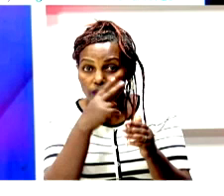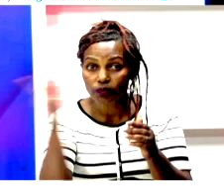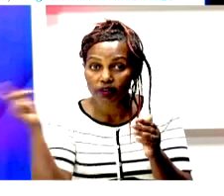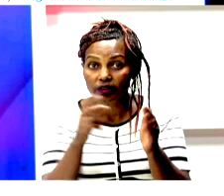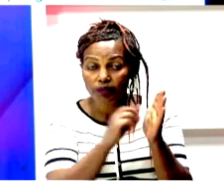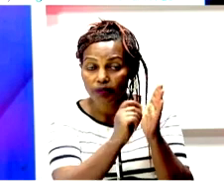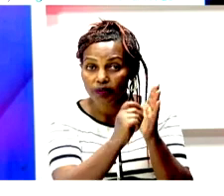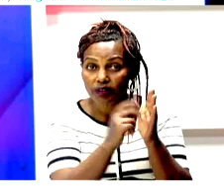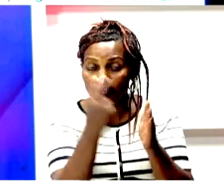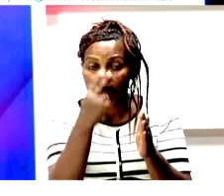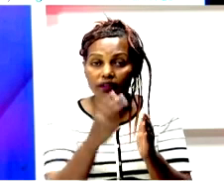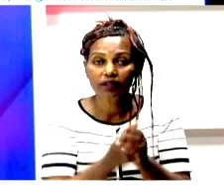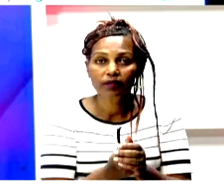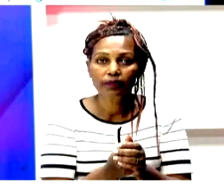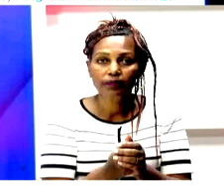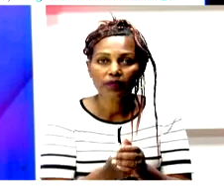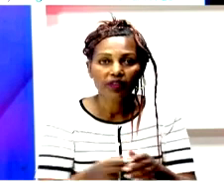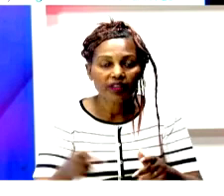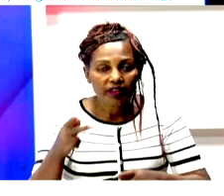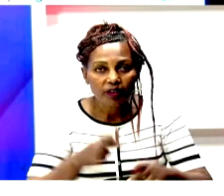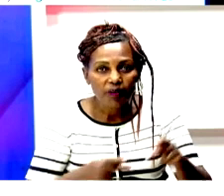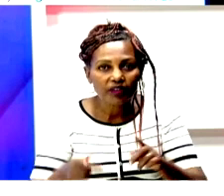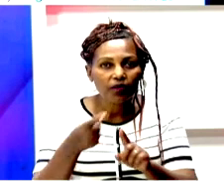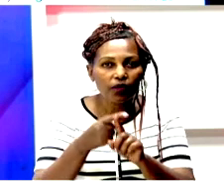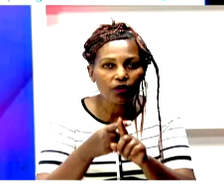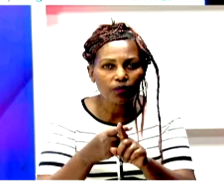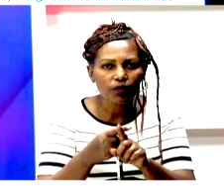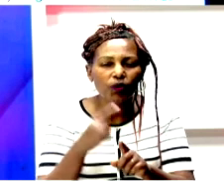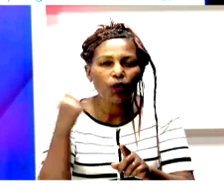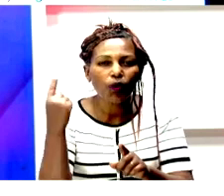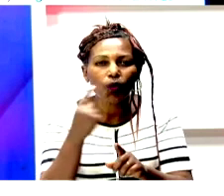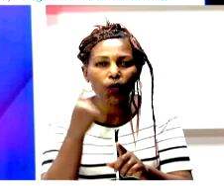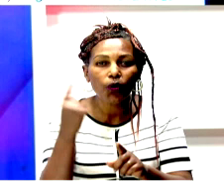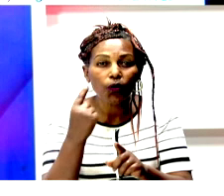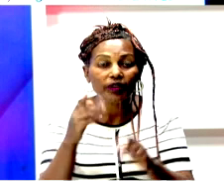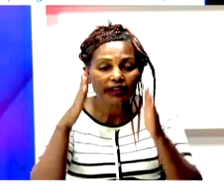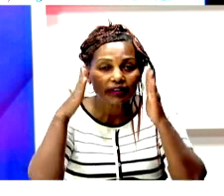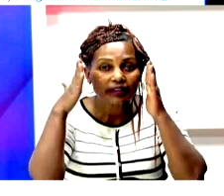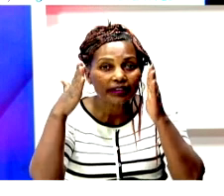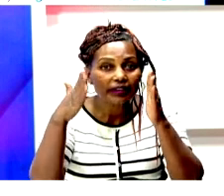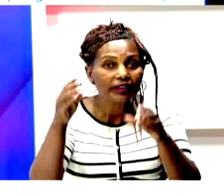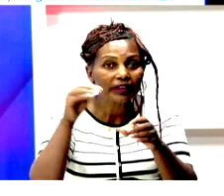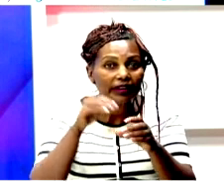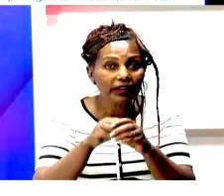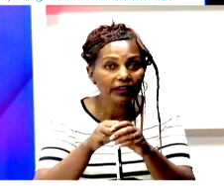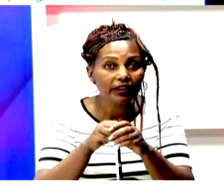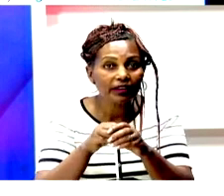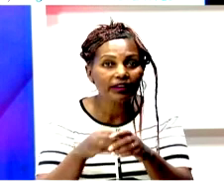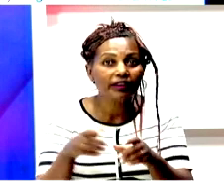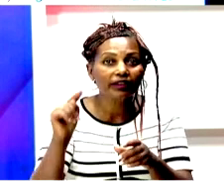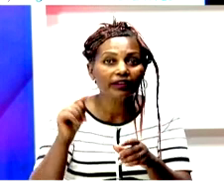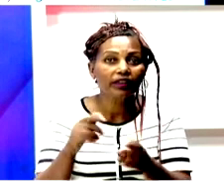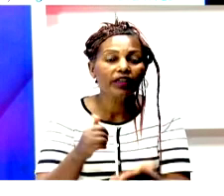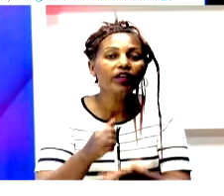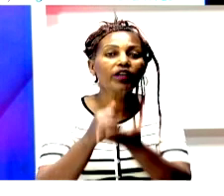In the passive voice form, always pay attention to the use of auxiliary verbs, helping verbs like